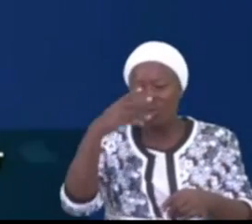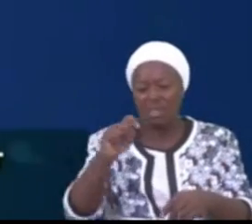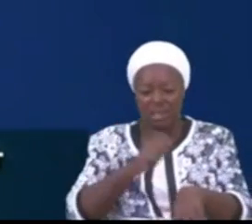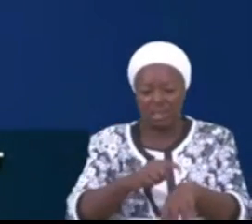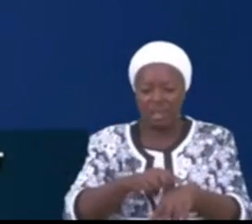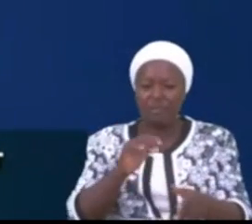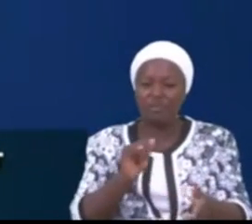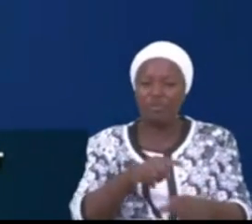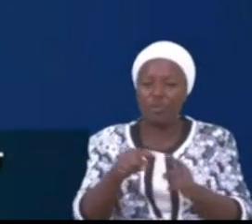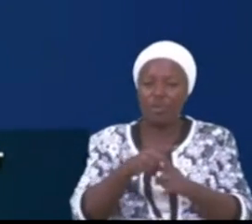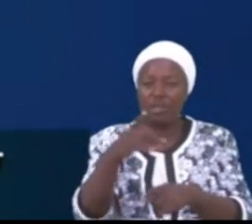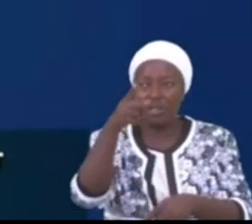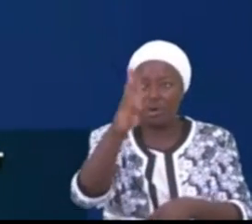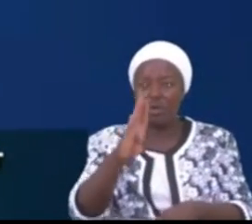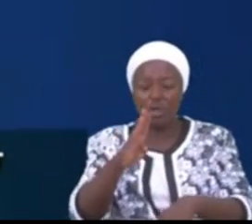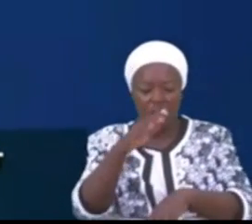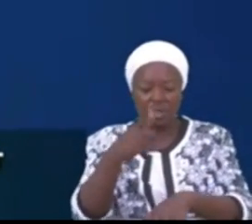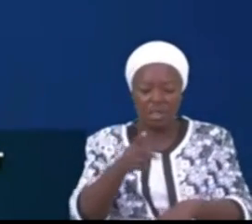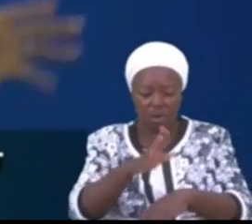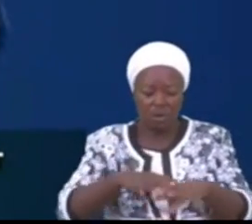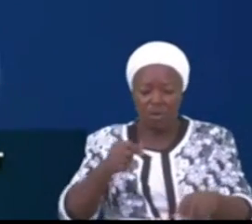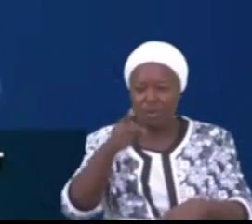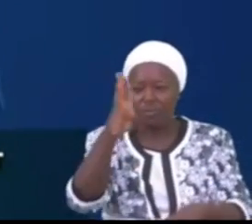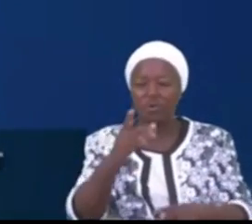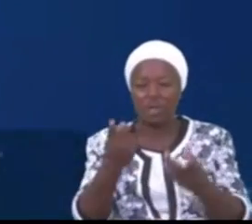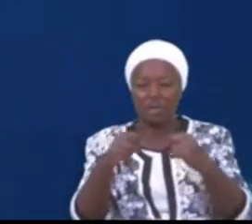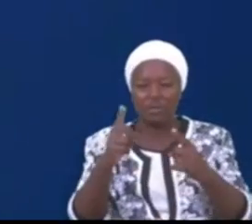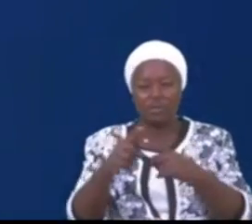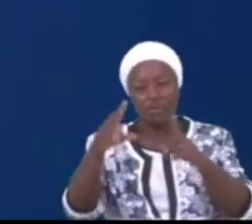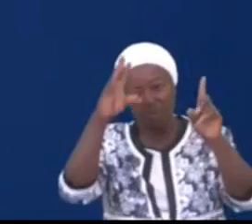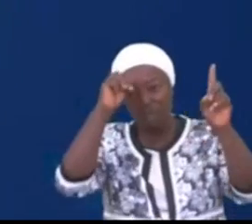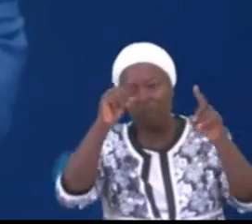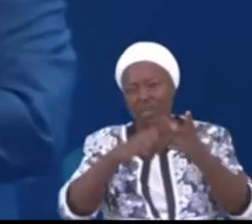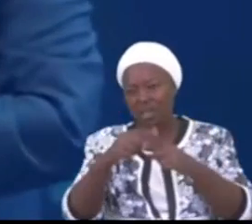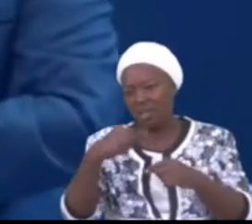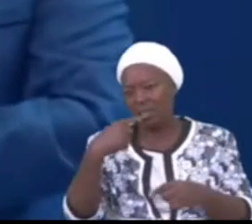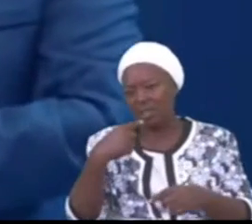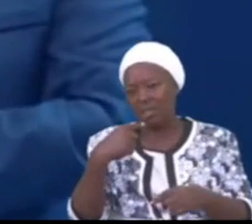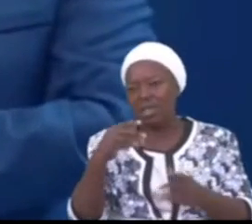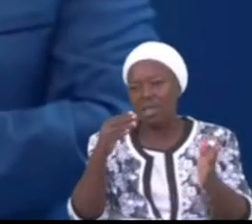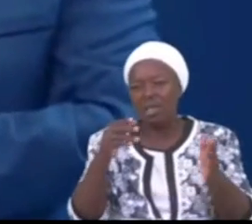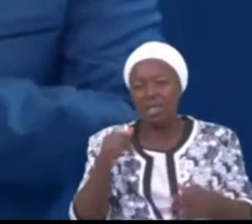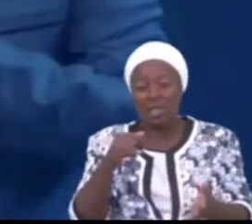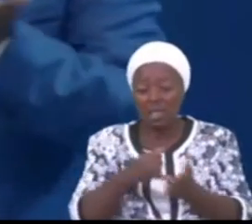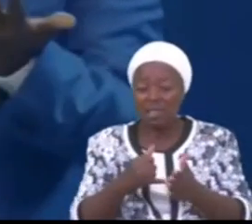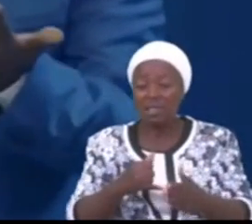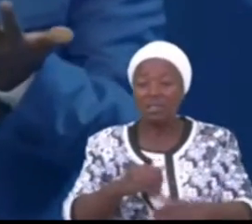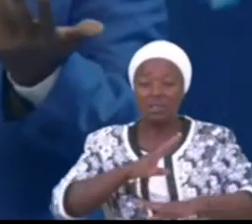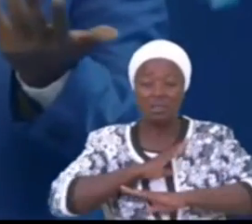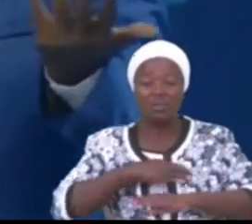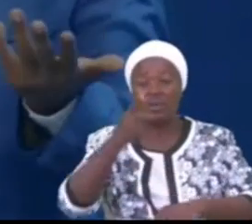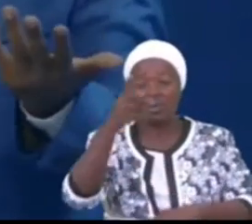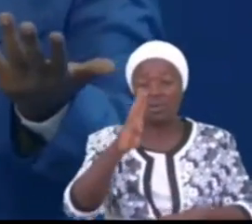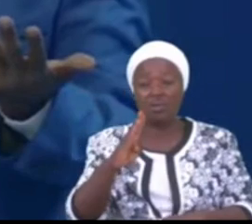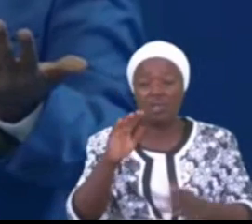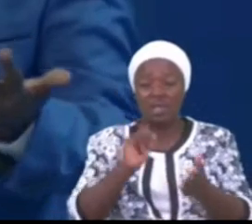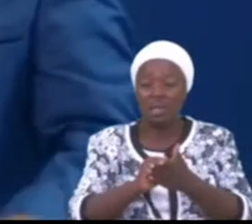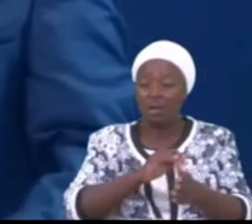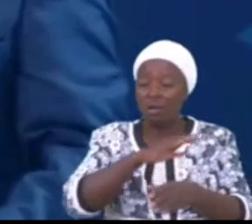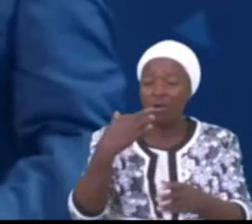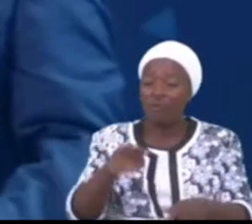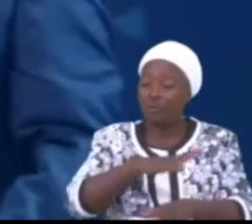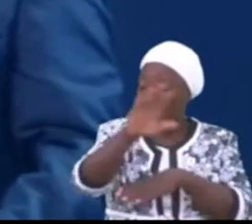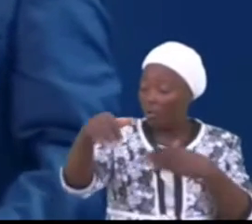God came unto him. And he said, it pleased God that of all people,